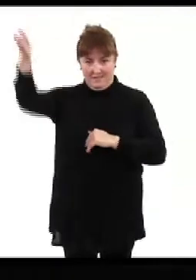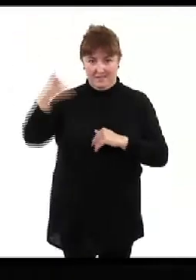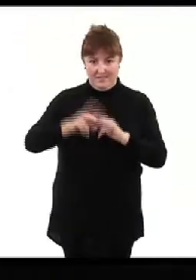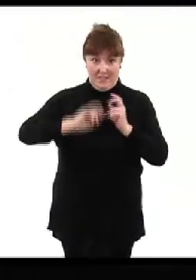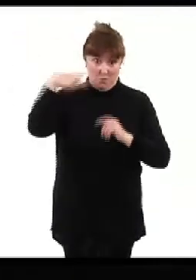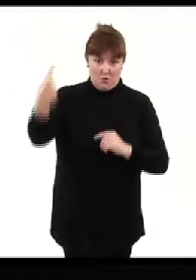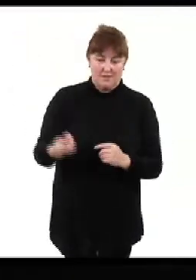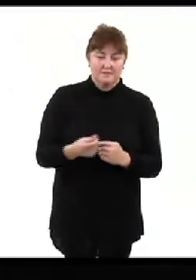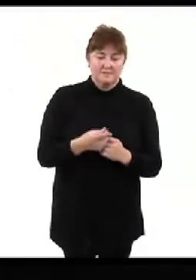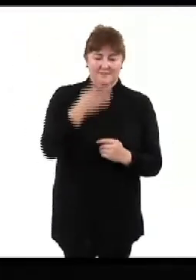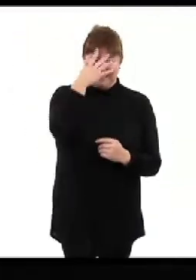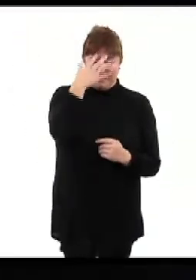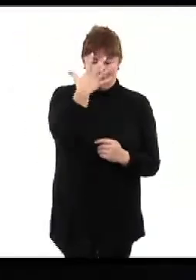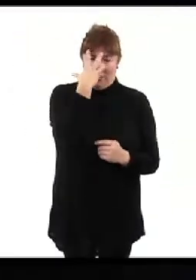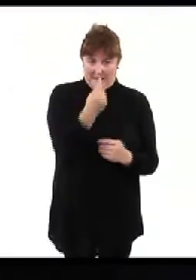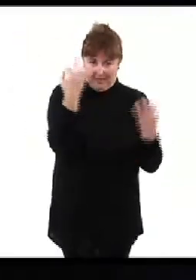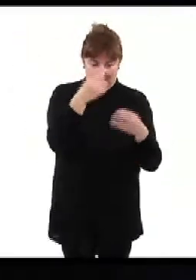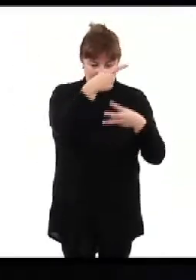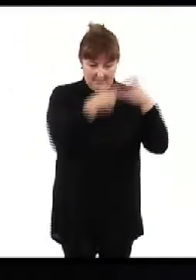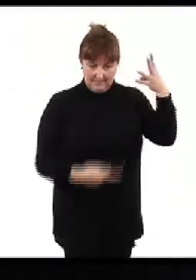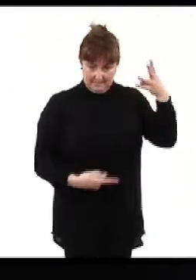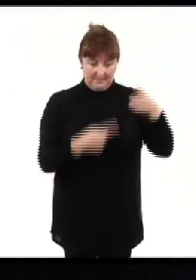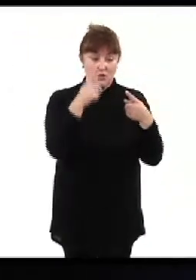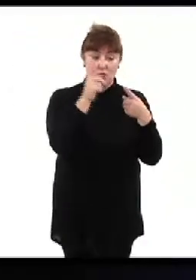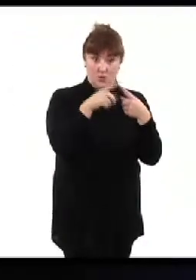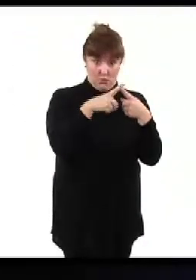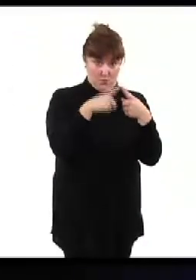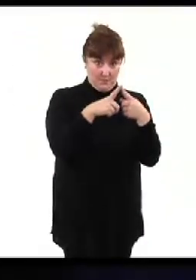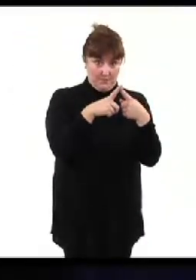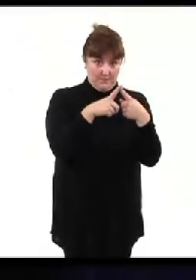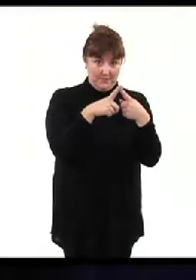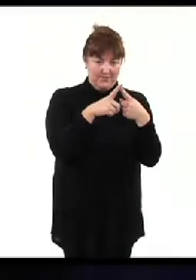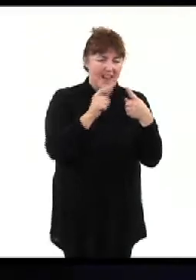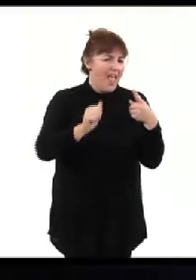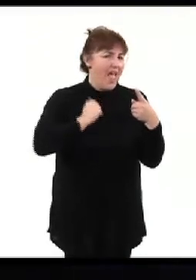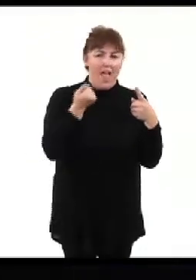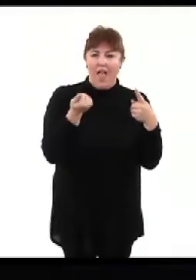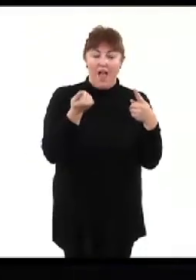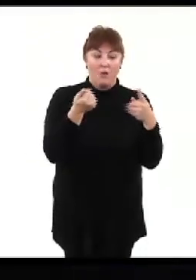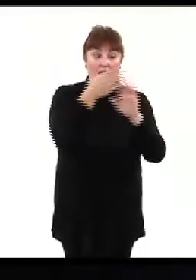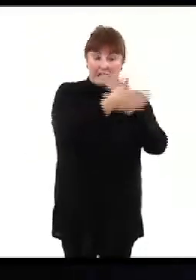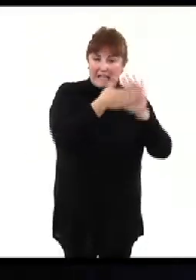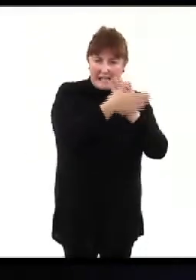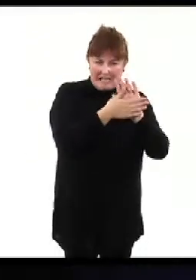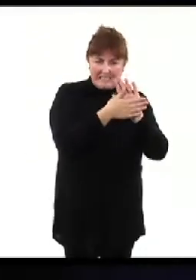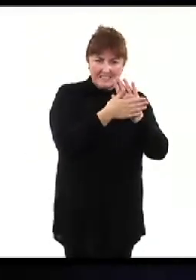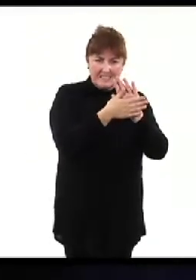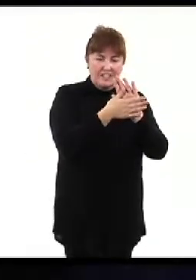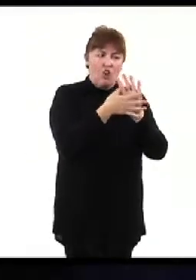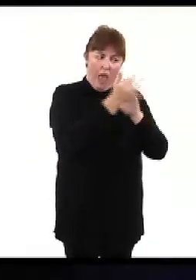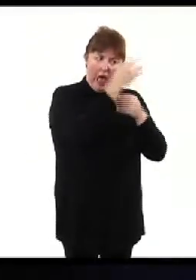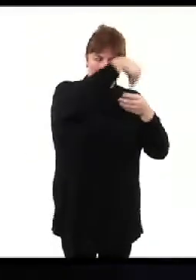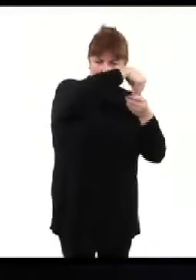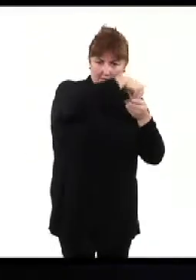understand. One is that despite the fact that signs exhibit this kind of iconicity, this relation